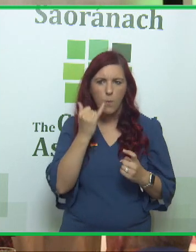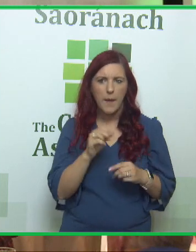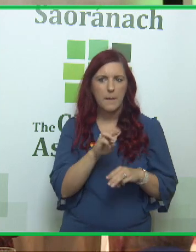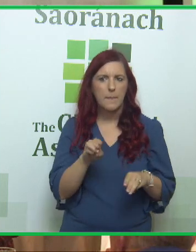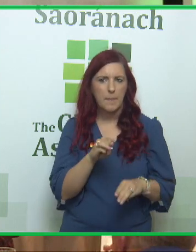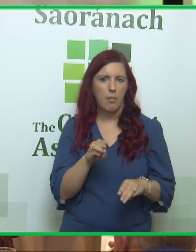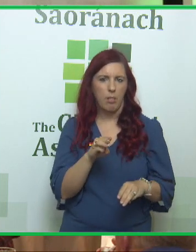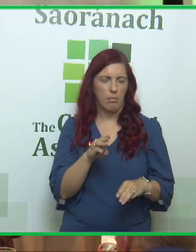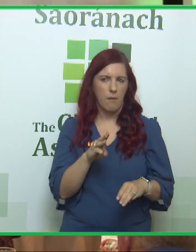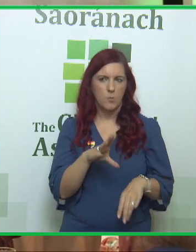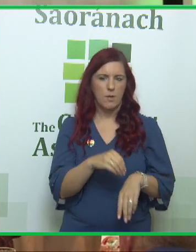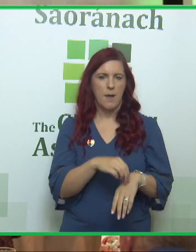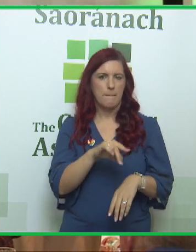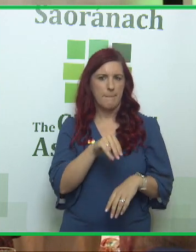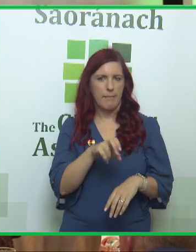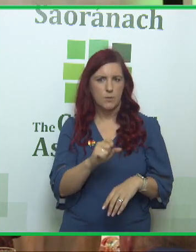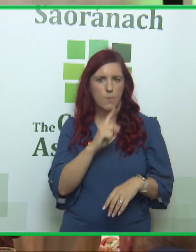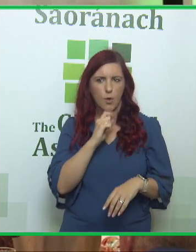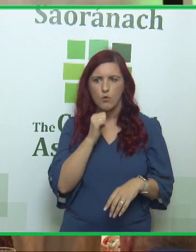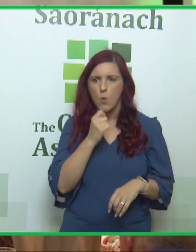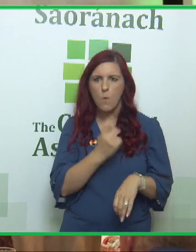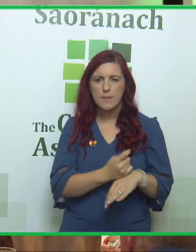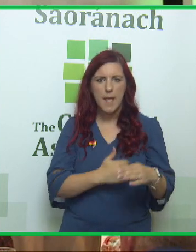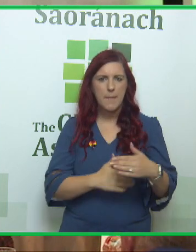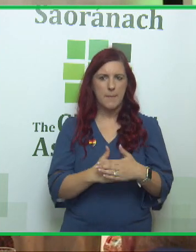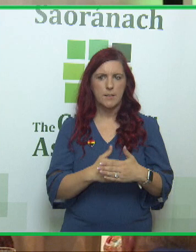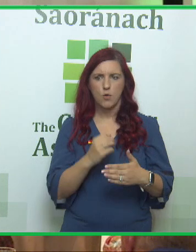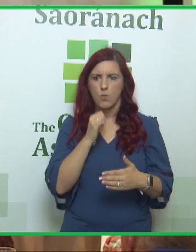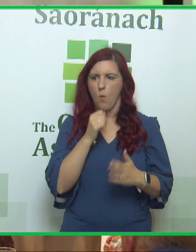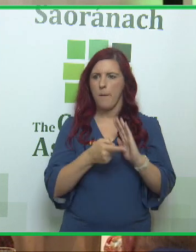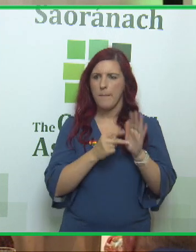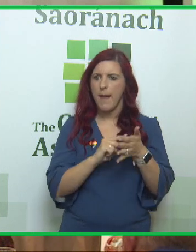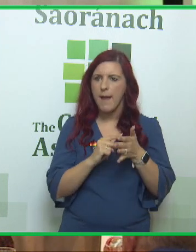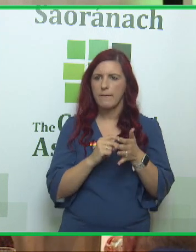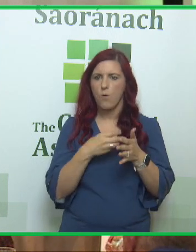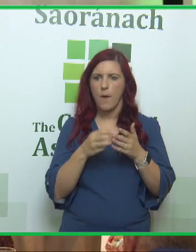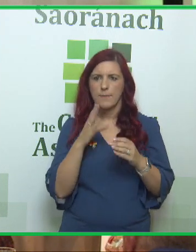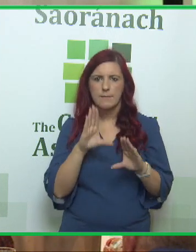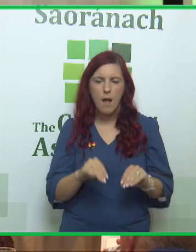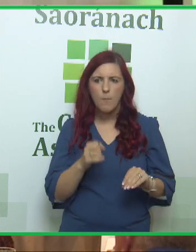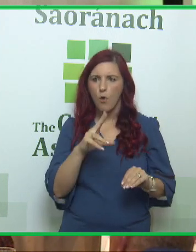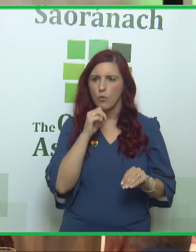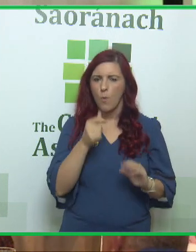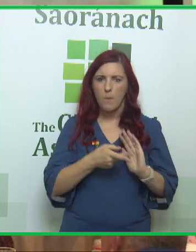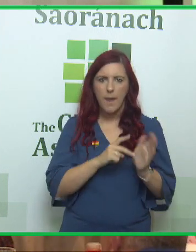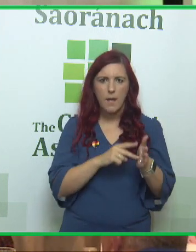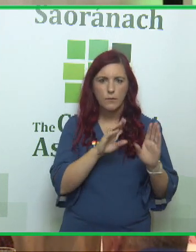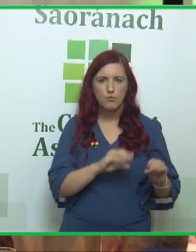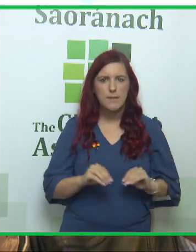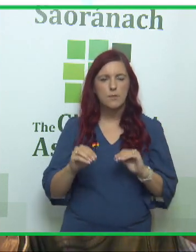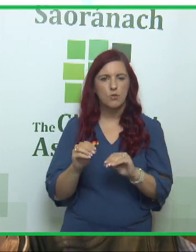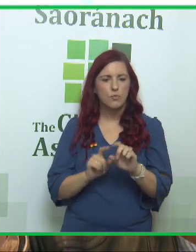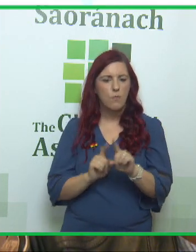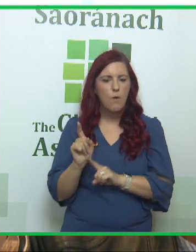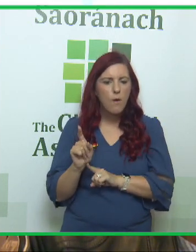on methadone with no time limit and review, and why there's no timely transition to get to a place of recovery via the likes